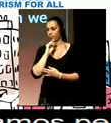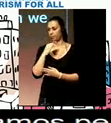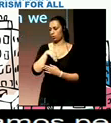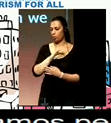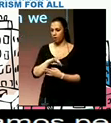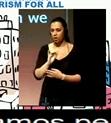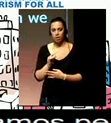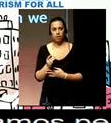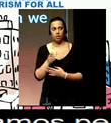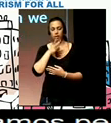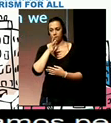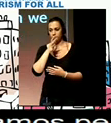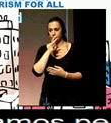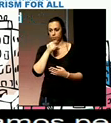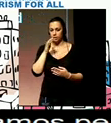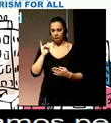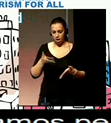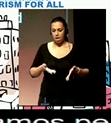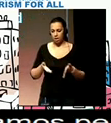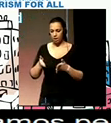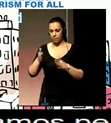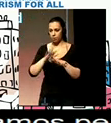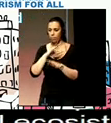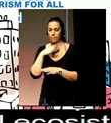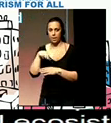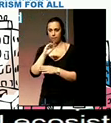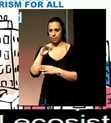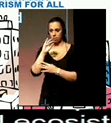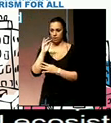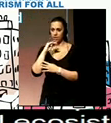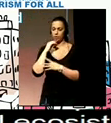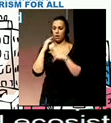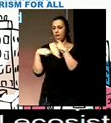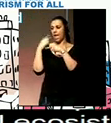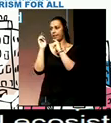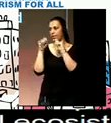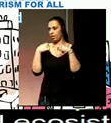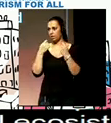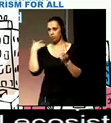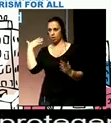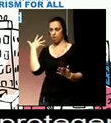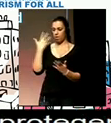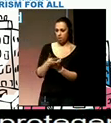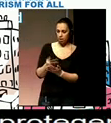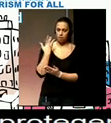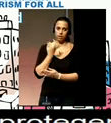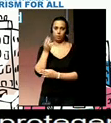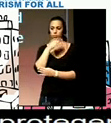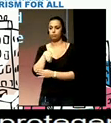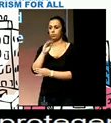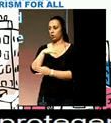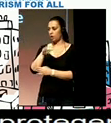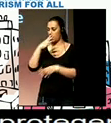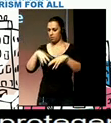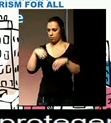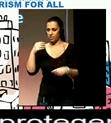natural ecological heritage there. So again, that actually went as far as the Equality Authority to determine what